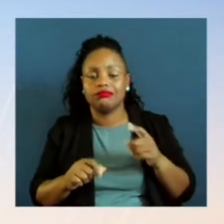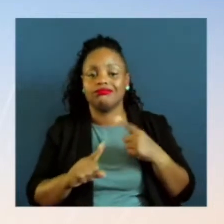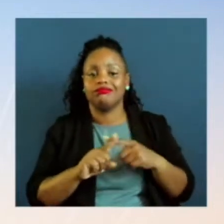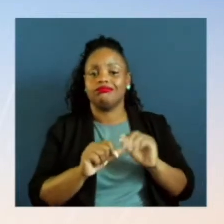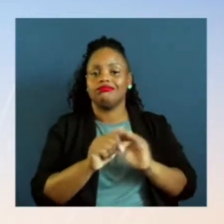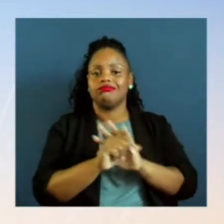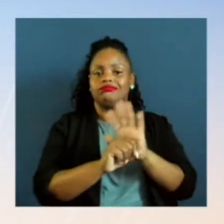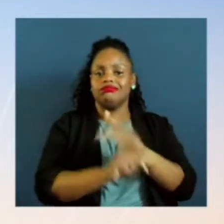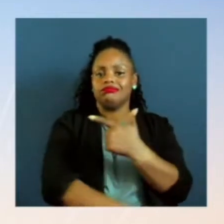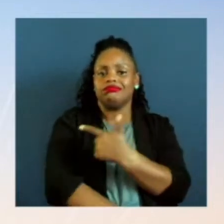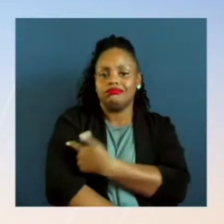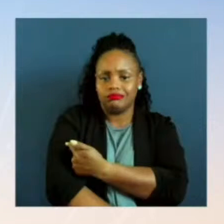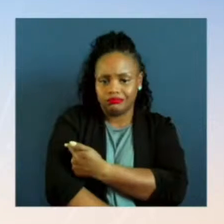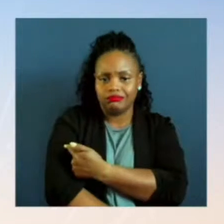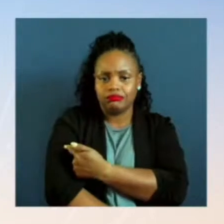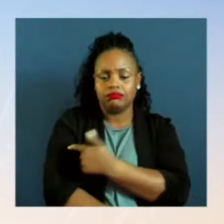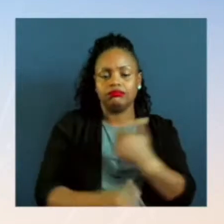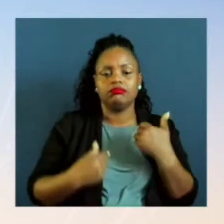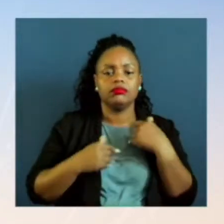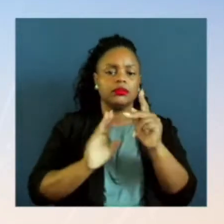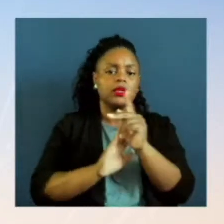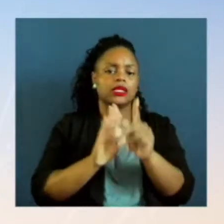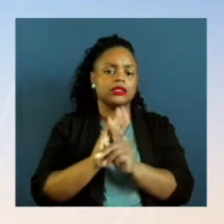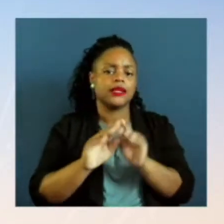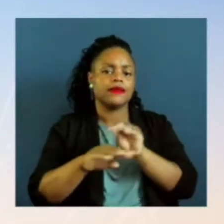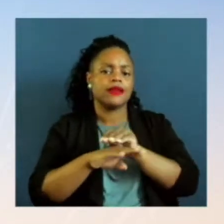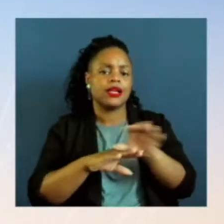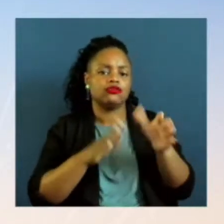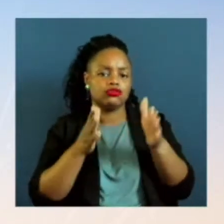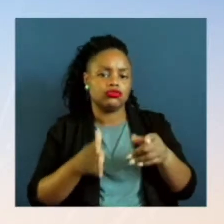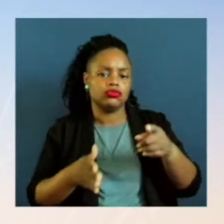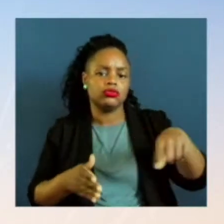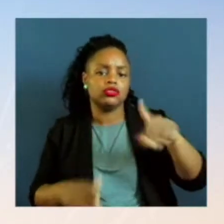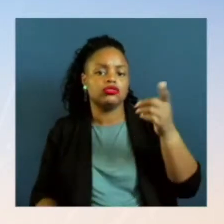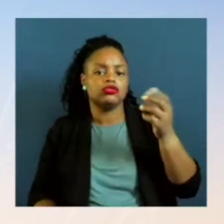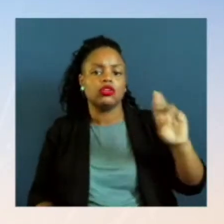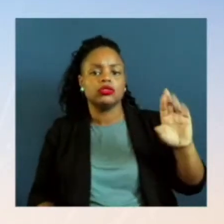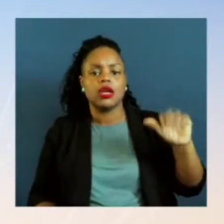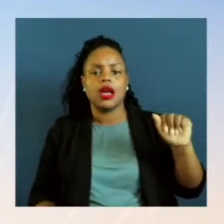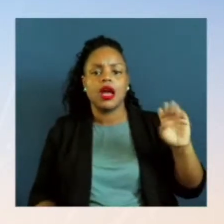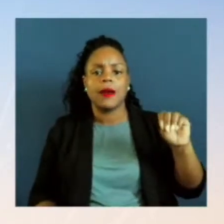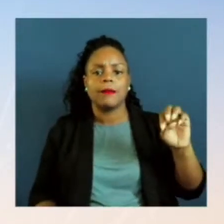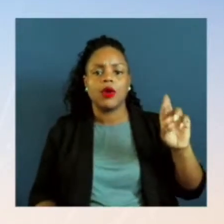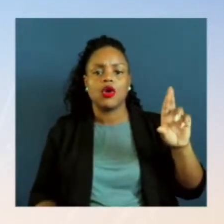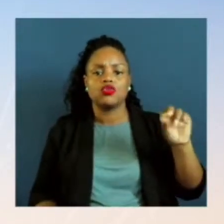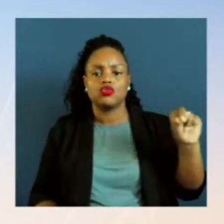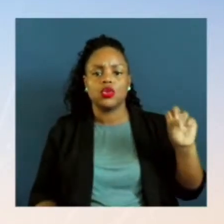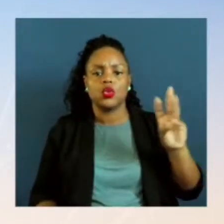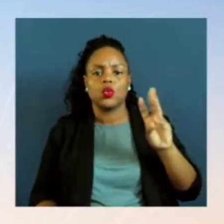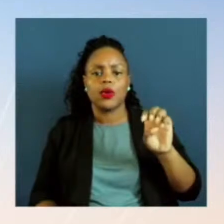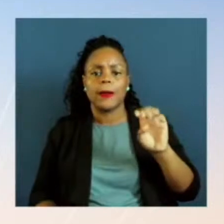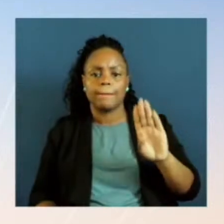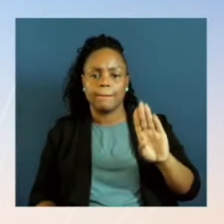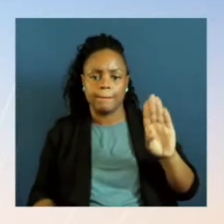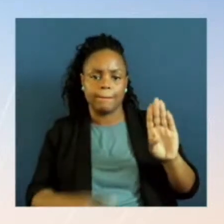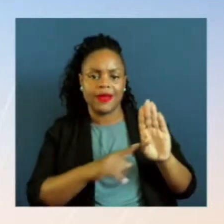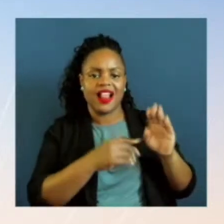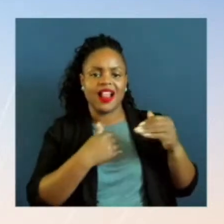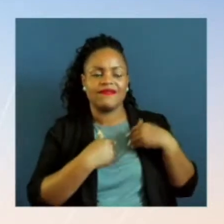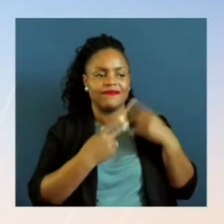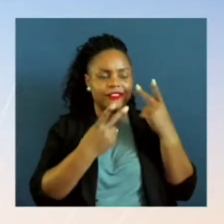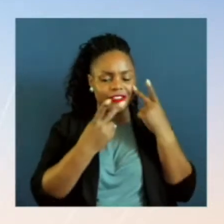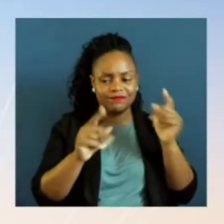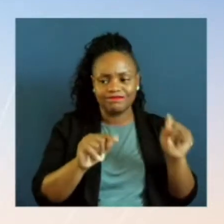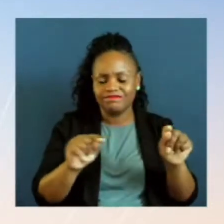Advisor for COVID-19 Equity, Dr. Cameron Webb, has held community confidence visits to encourage vaccinations in cities across the South,